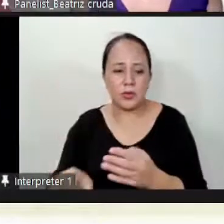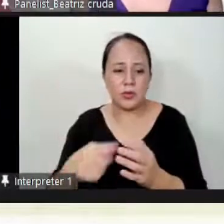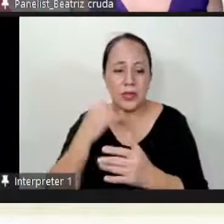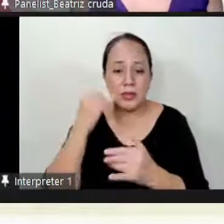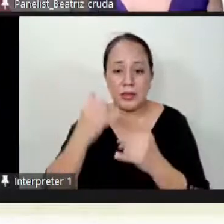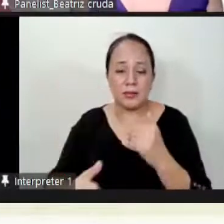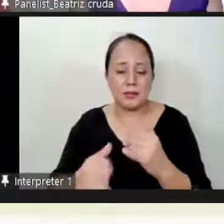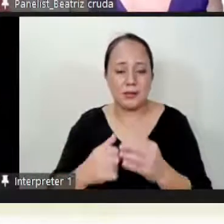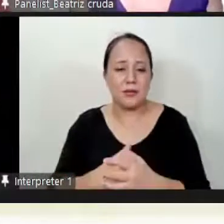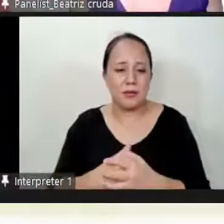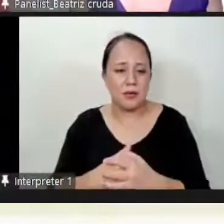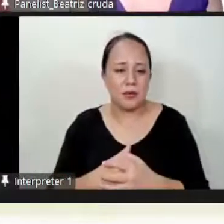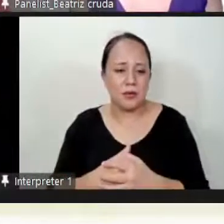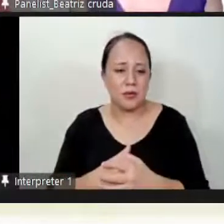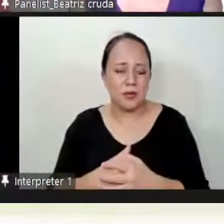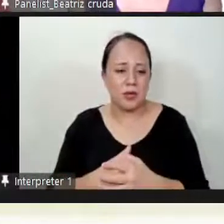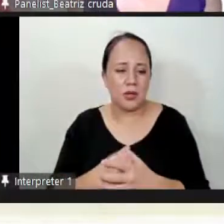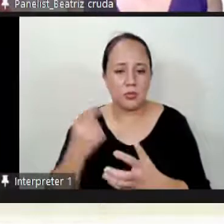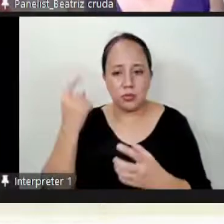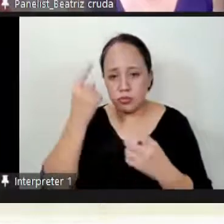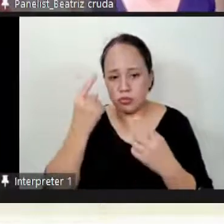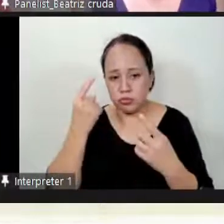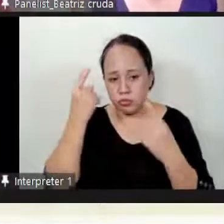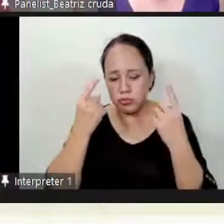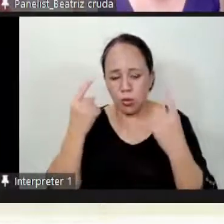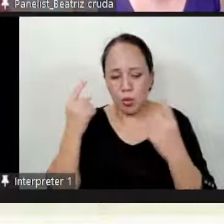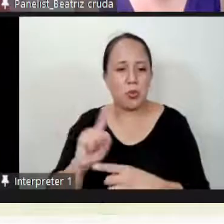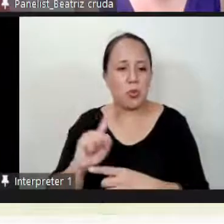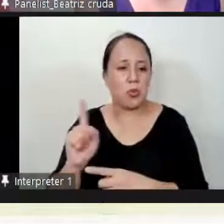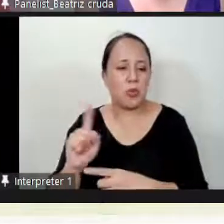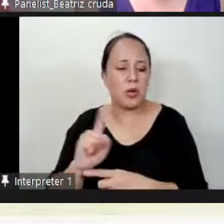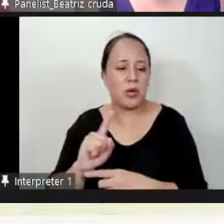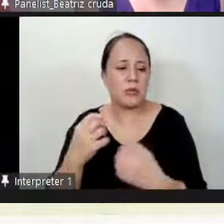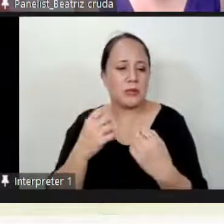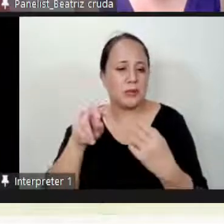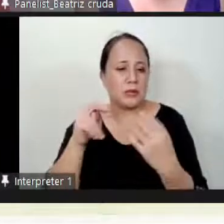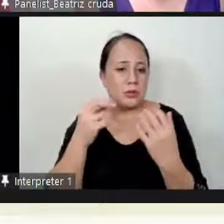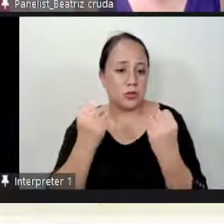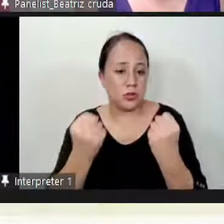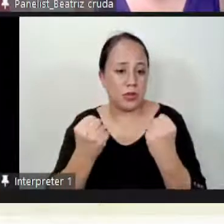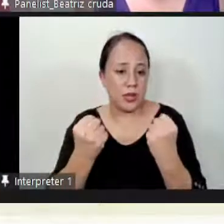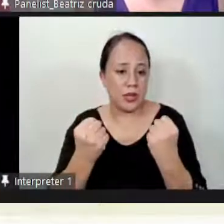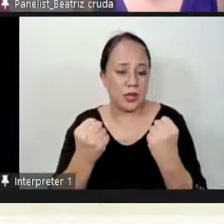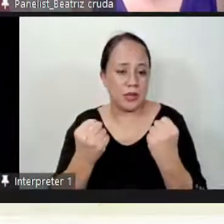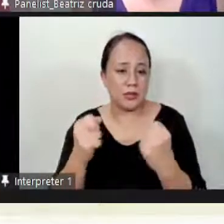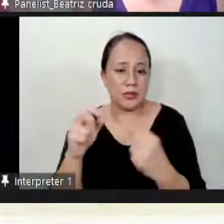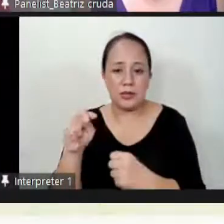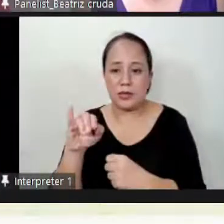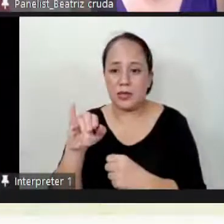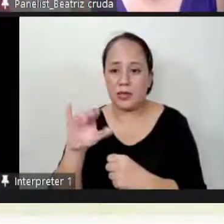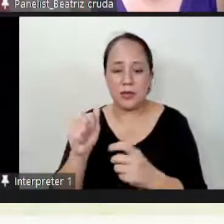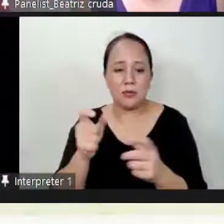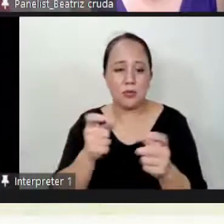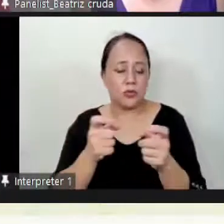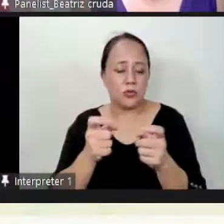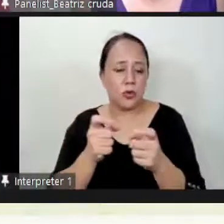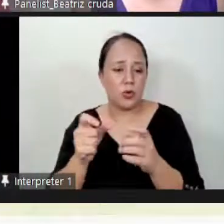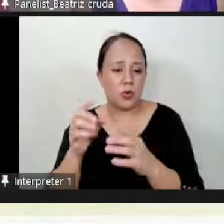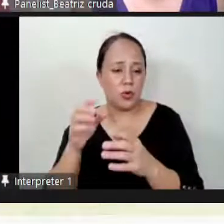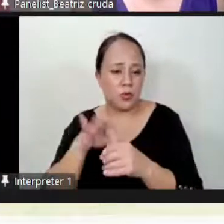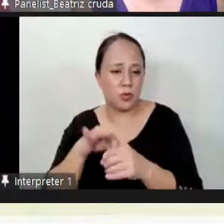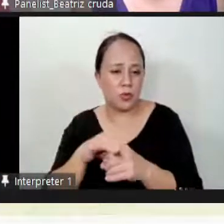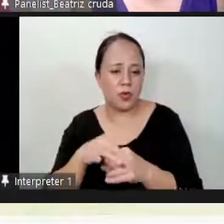last one, on the consideration on what should we strengthen in the NICA control program.